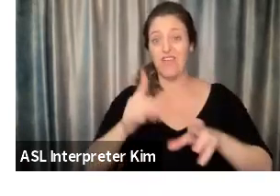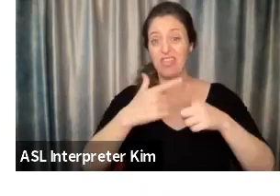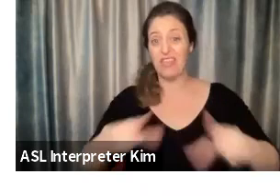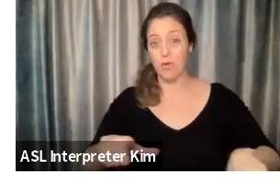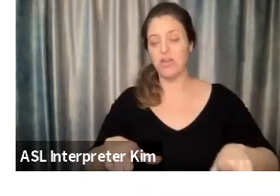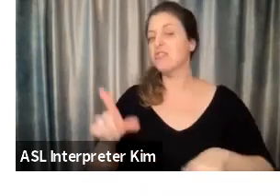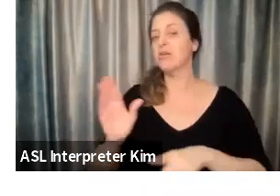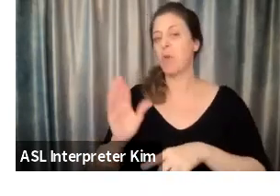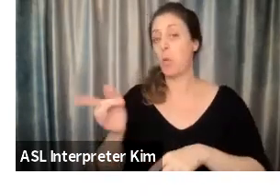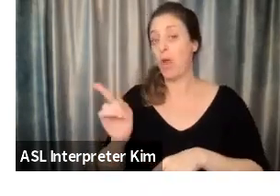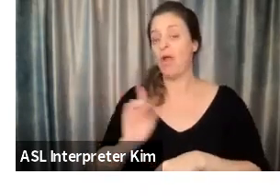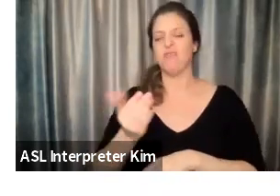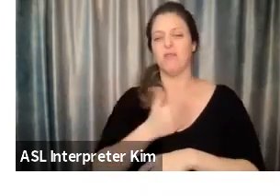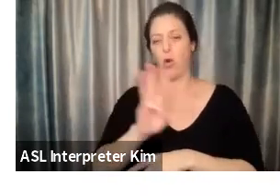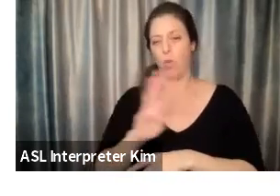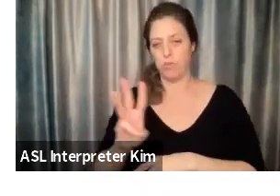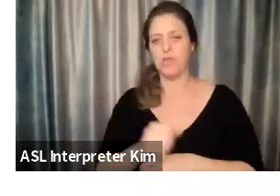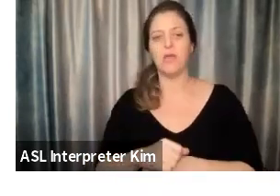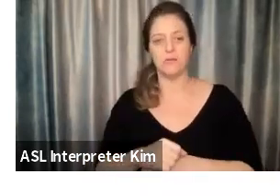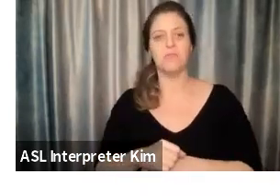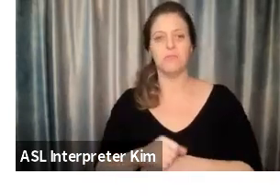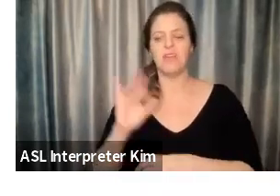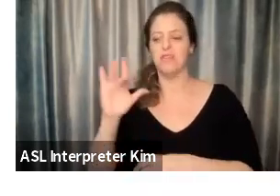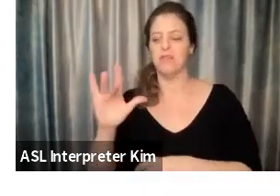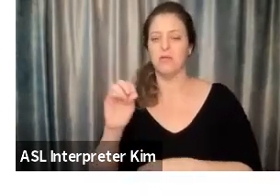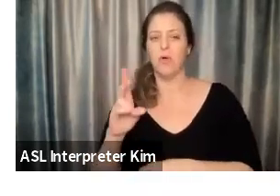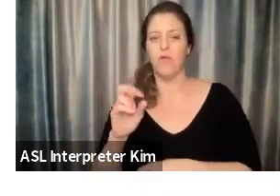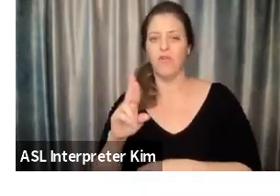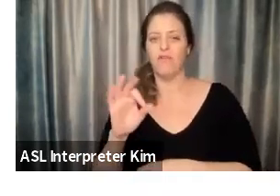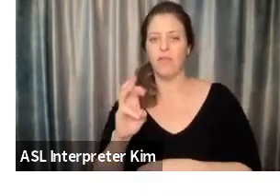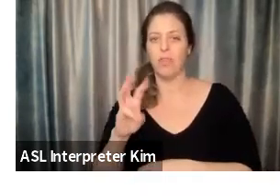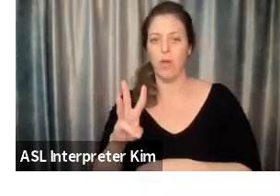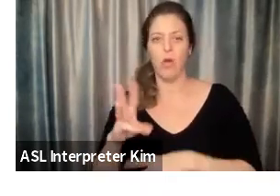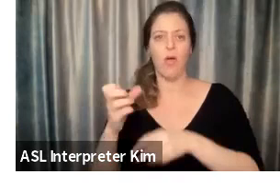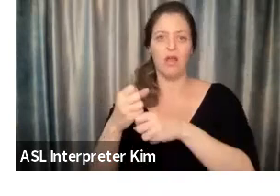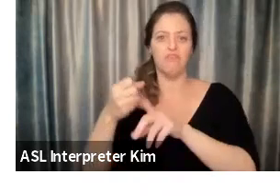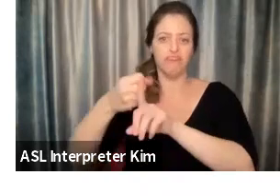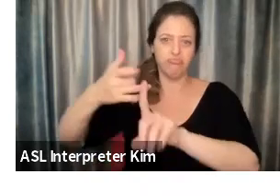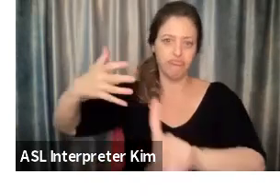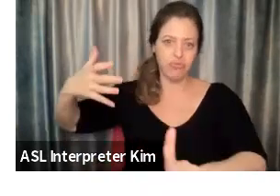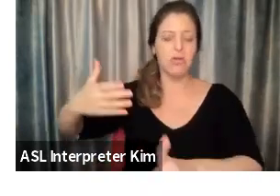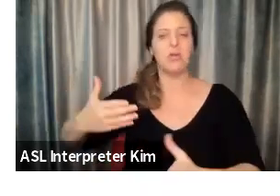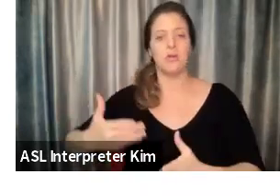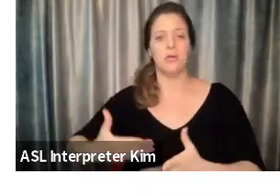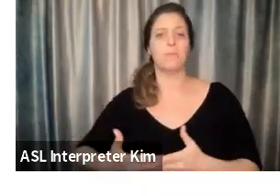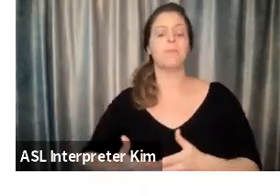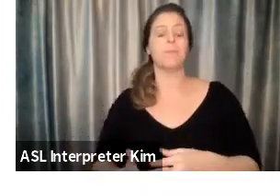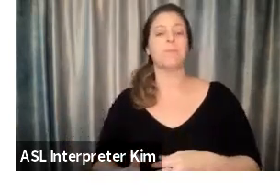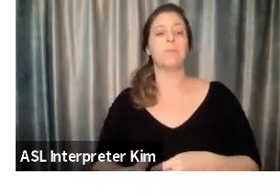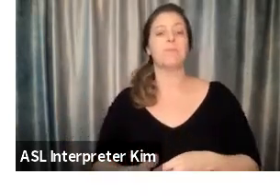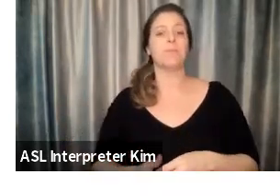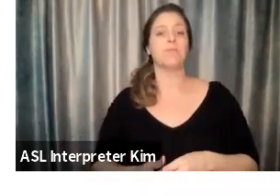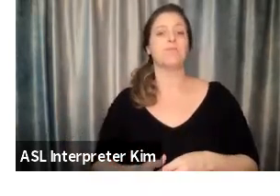that on our website as well in the overflow area. And they'll explain a lot of things that you may not understand, and they'll